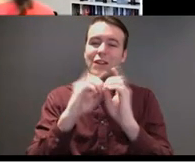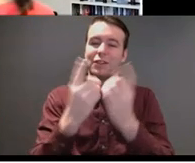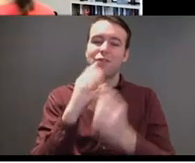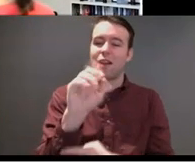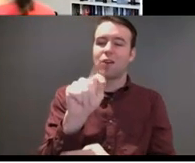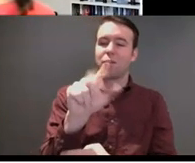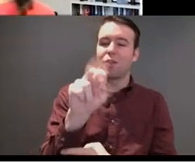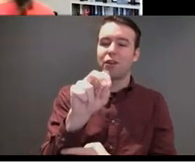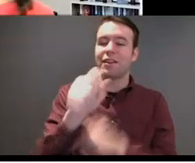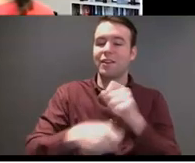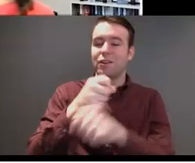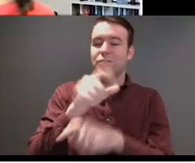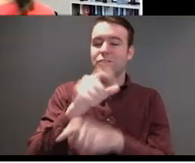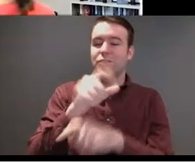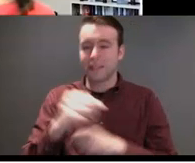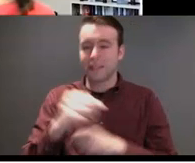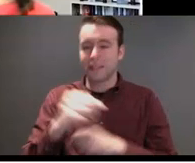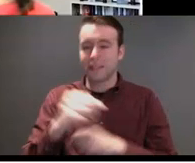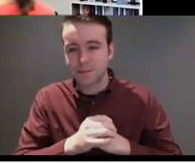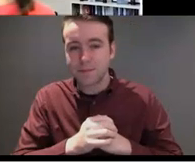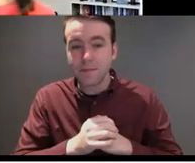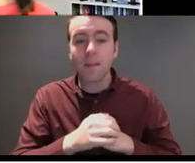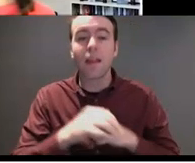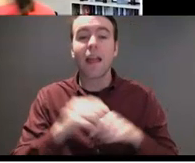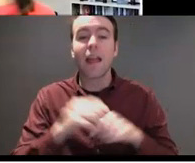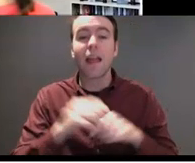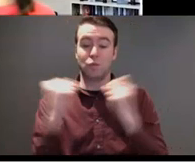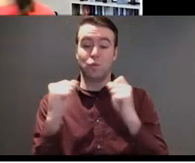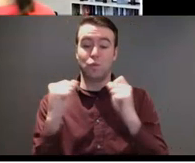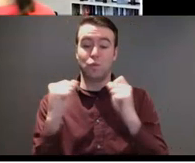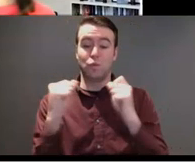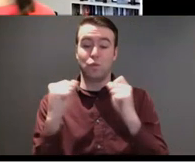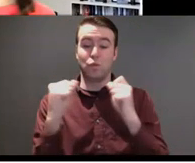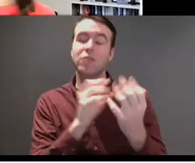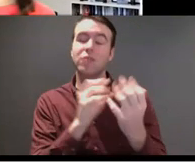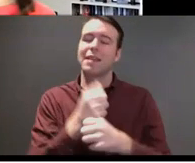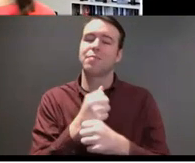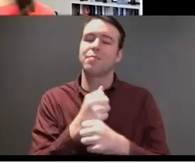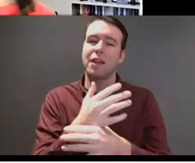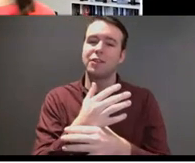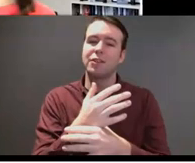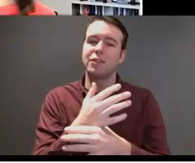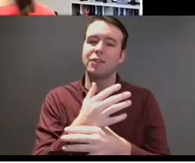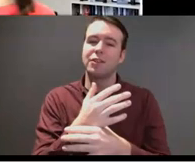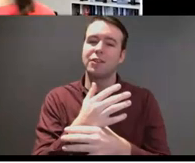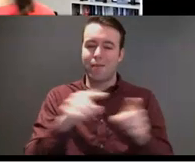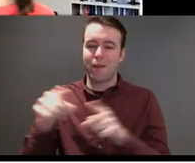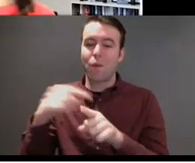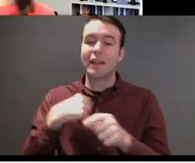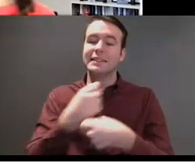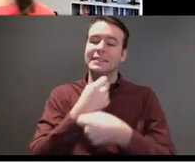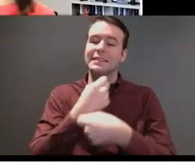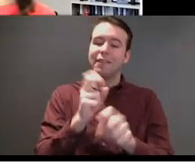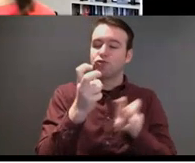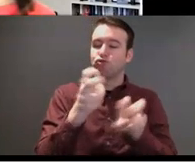30th, 2020. As winter approaches, many preparations are underway to begin a safe transition back to